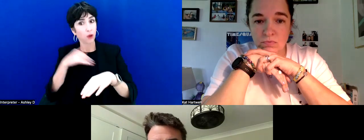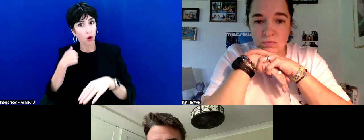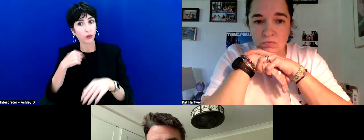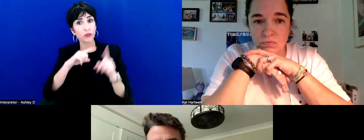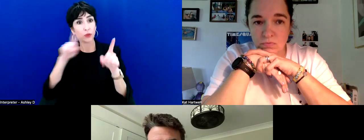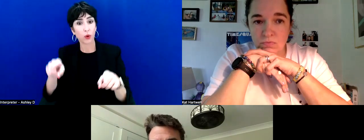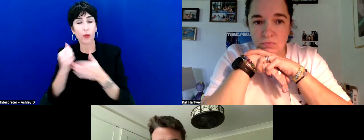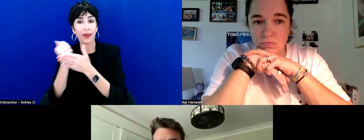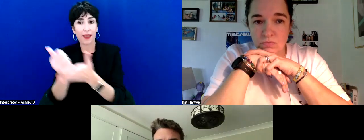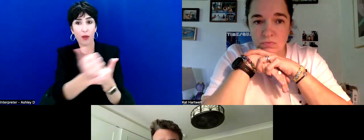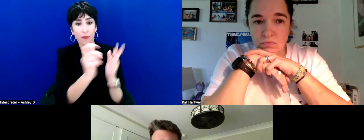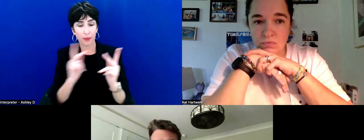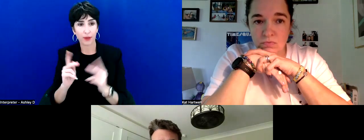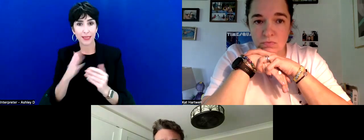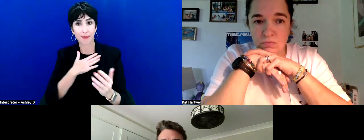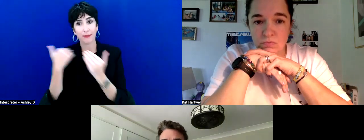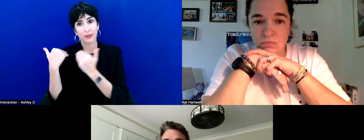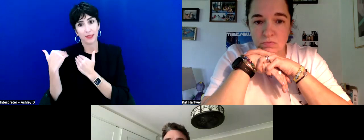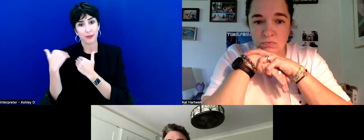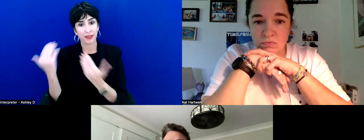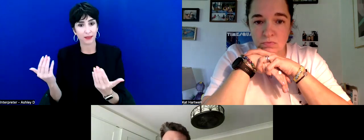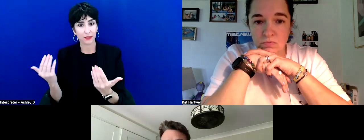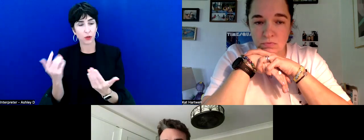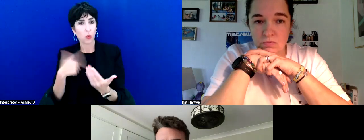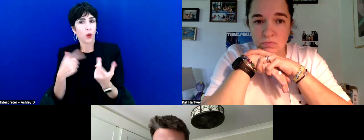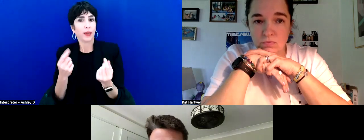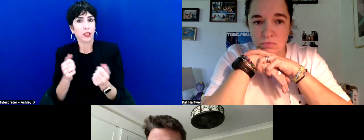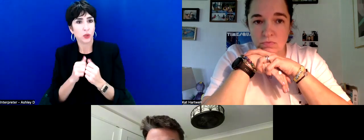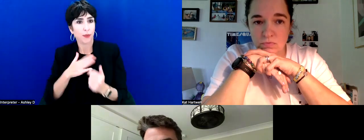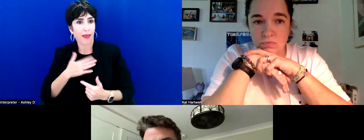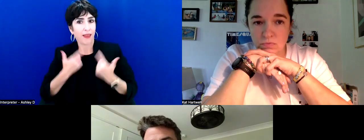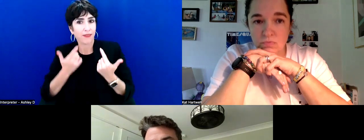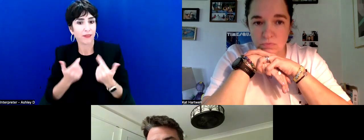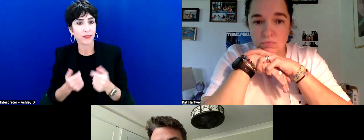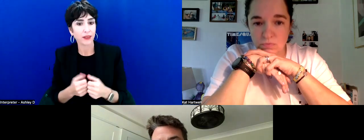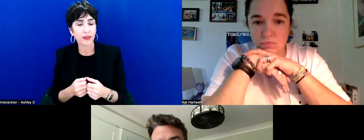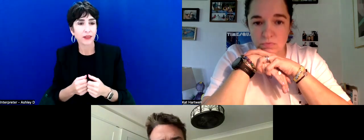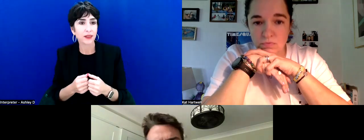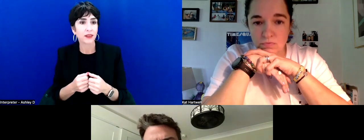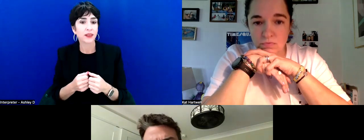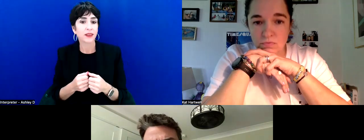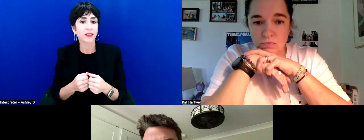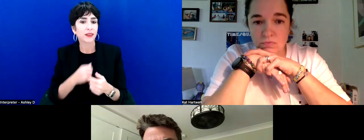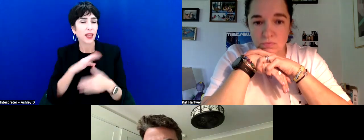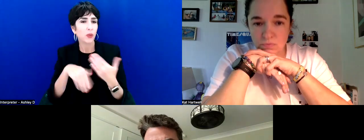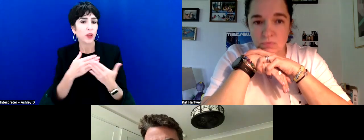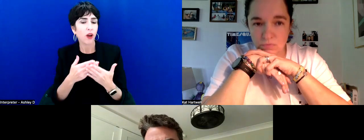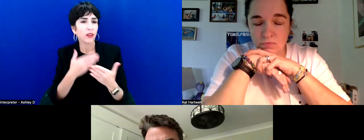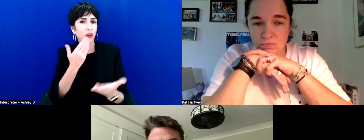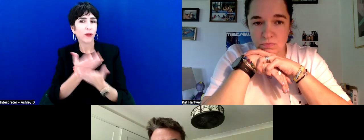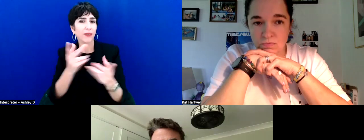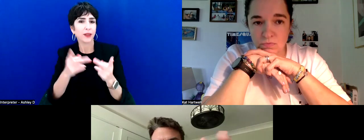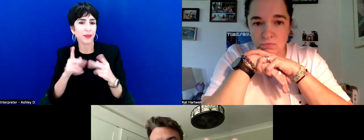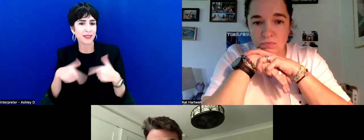help people. Like, I'm responsible for that. What am I going to do with my life? And we all come to a place in our life